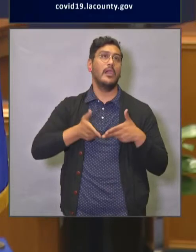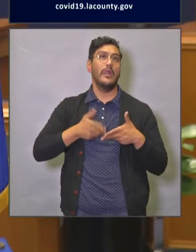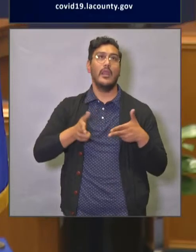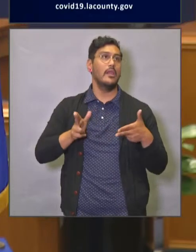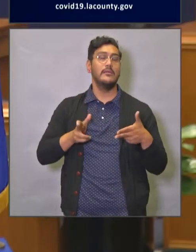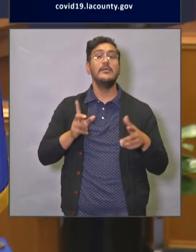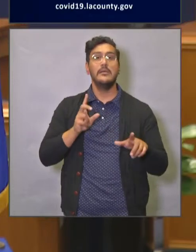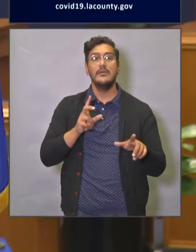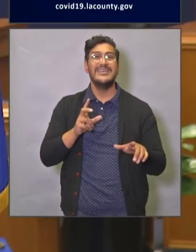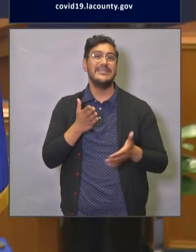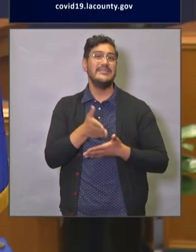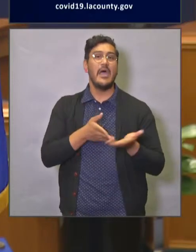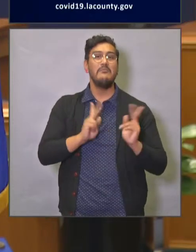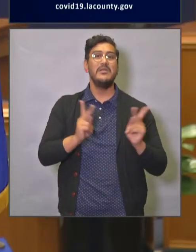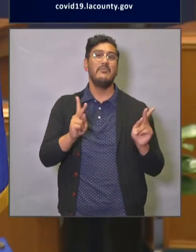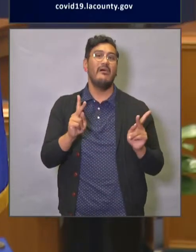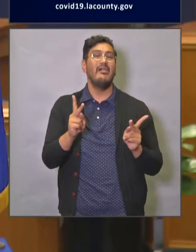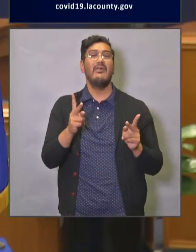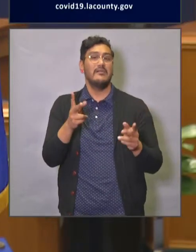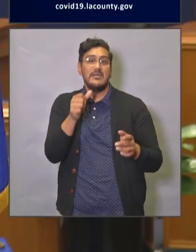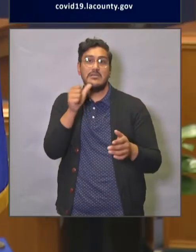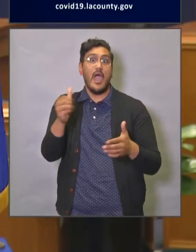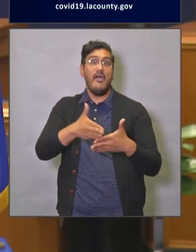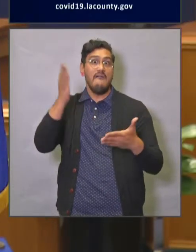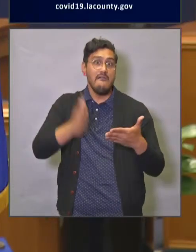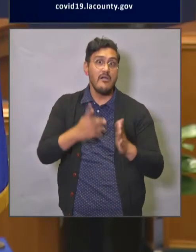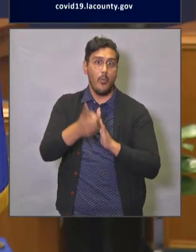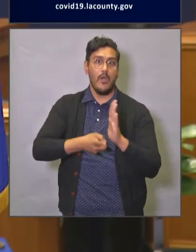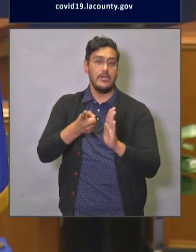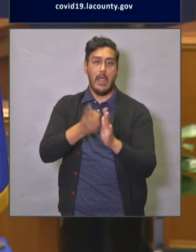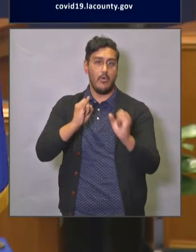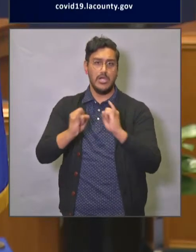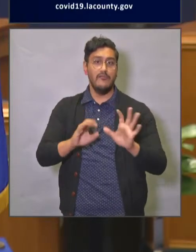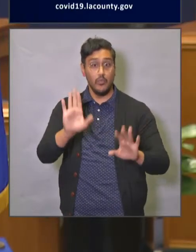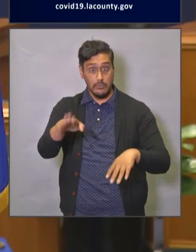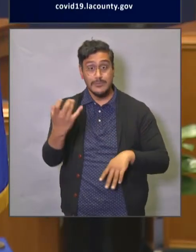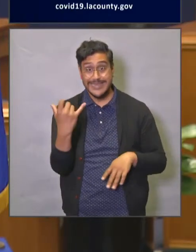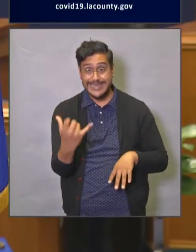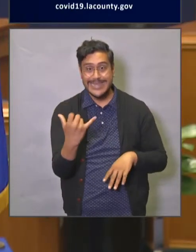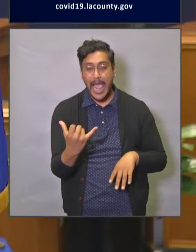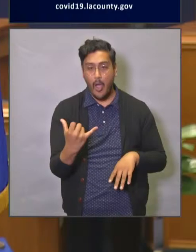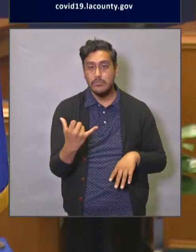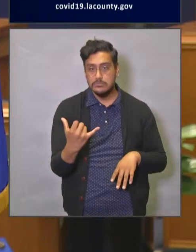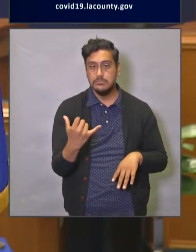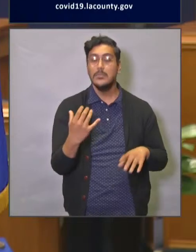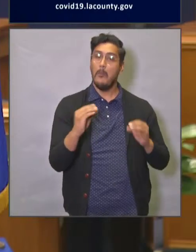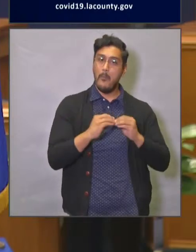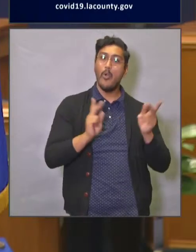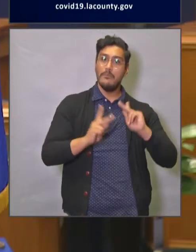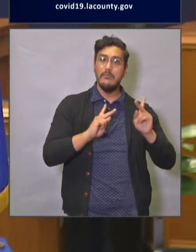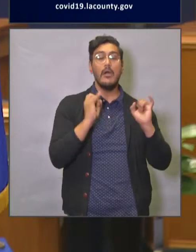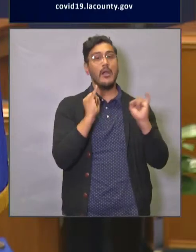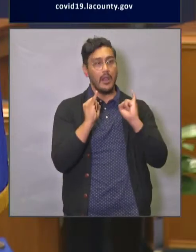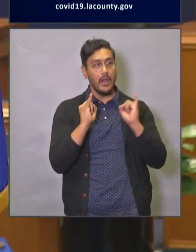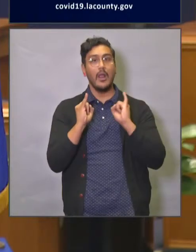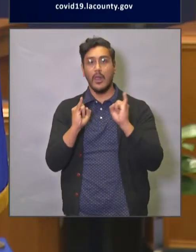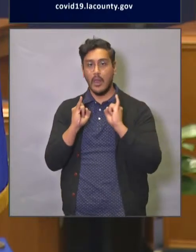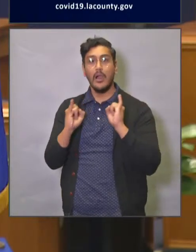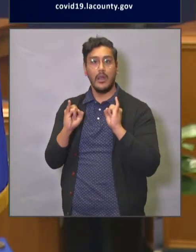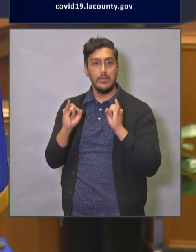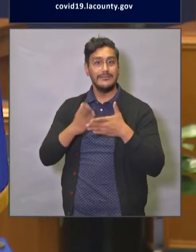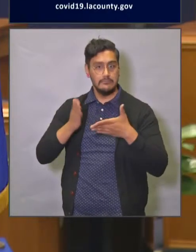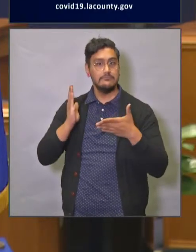not completing the interview. We have about 63% now of our cases completing the interview, and I think it's over